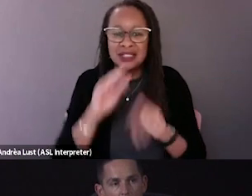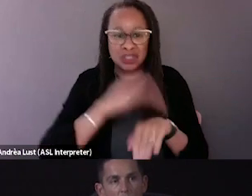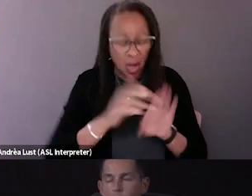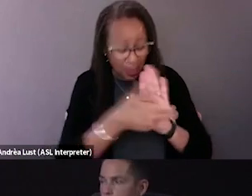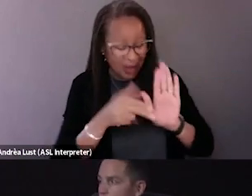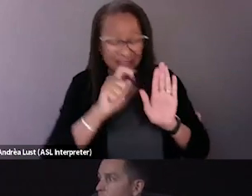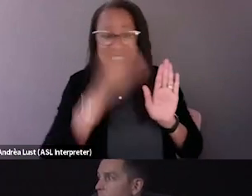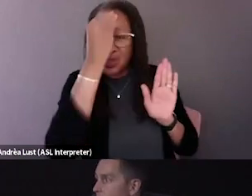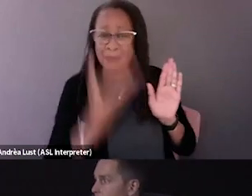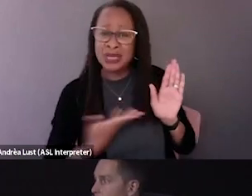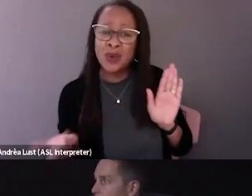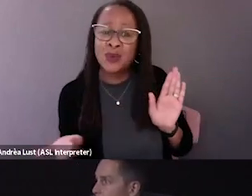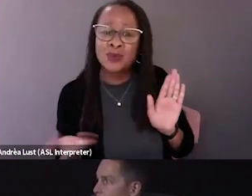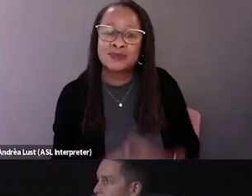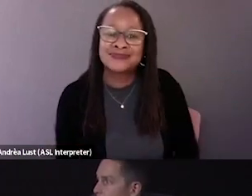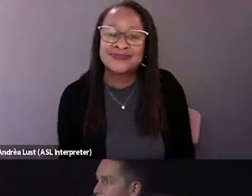tell you.